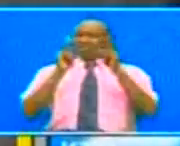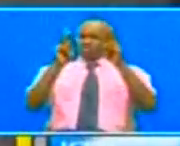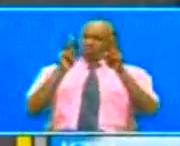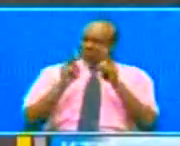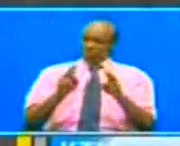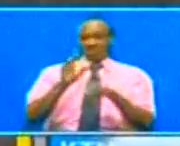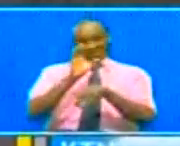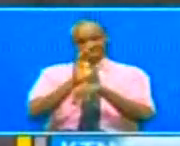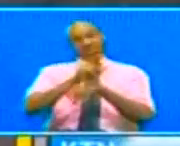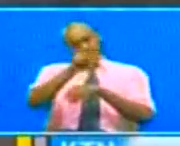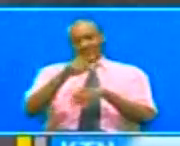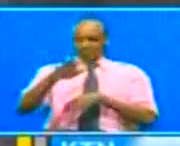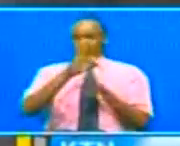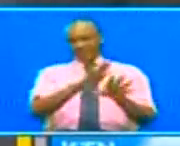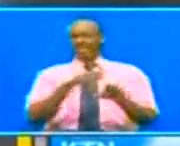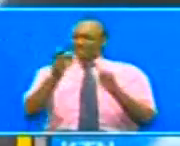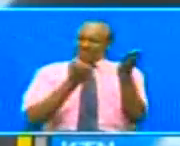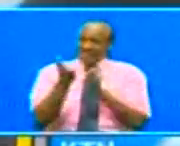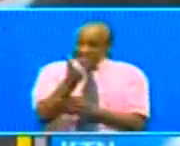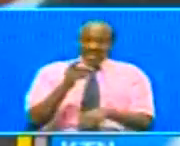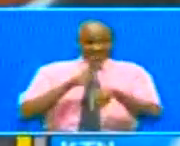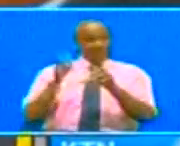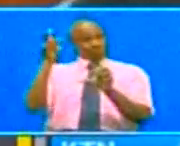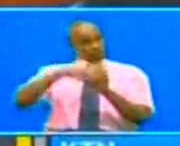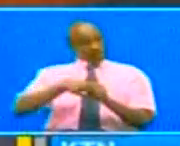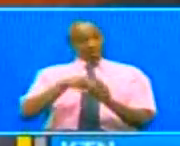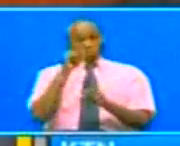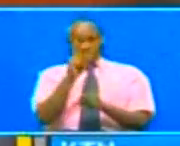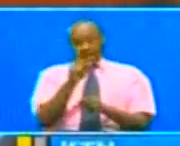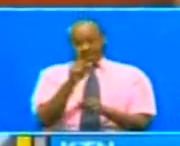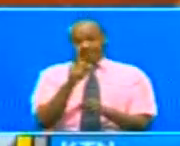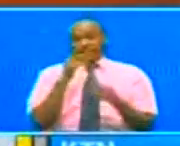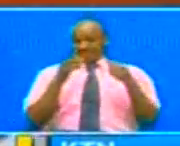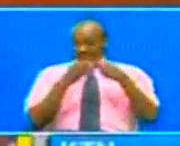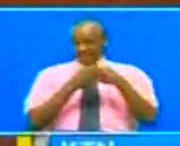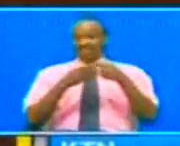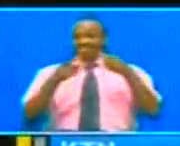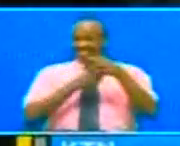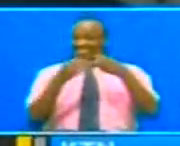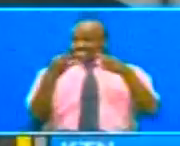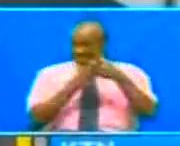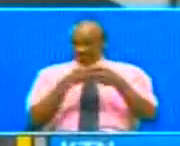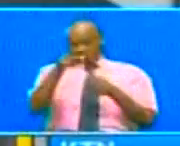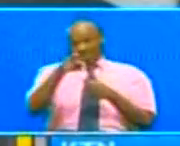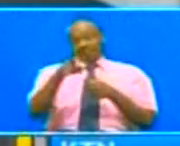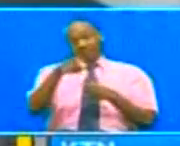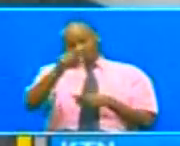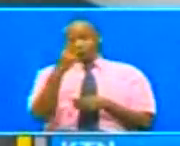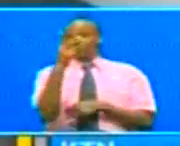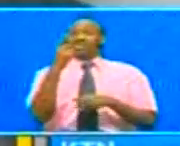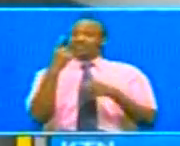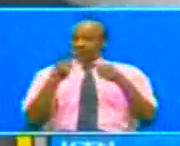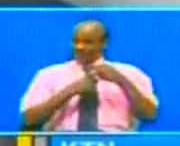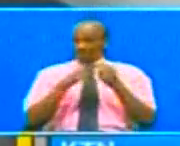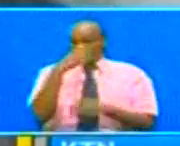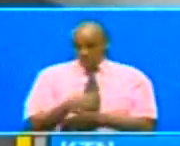is his base. He has served here since he joined the priesthood in 1968 at the vibrant age of 26 and rose through the